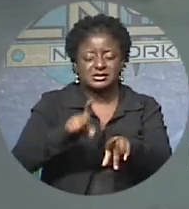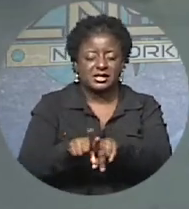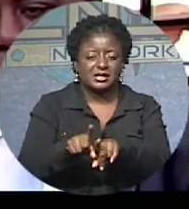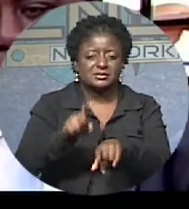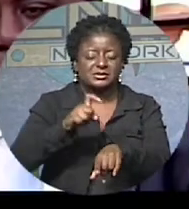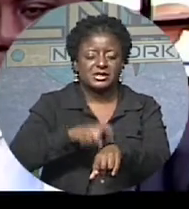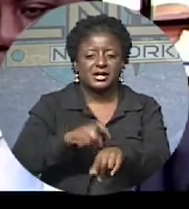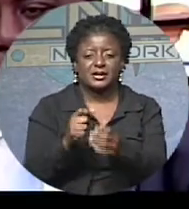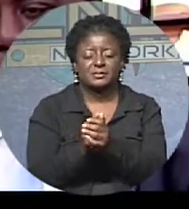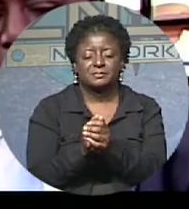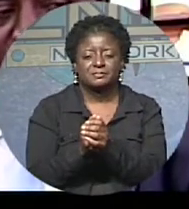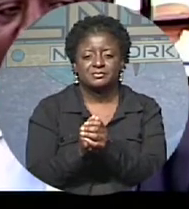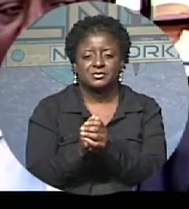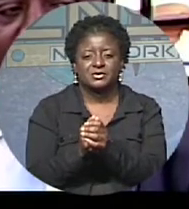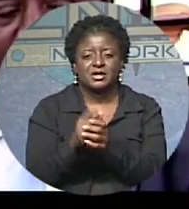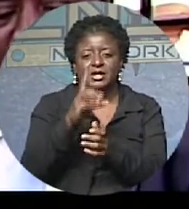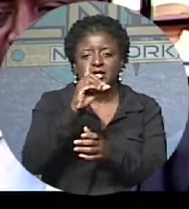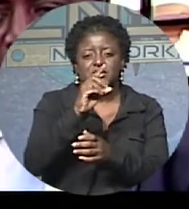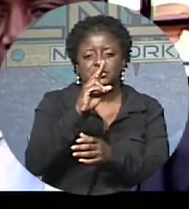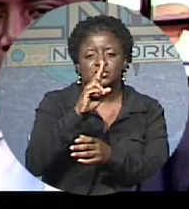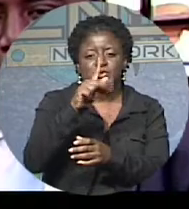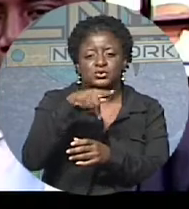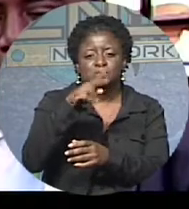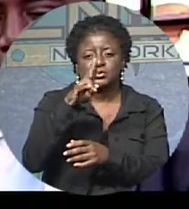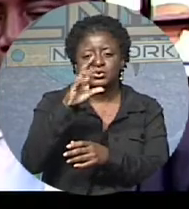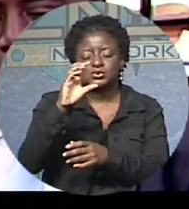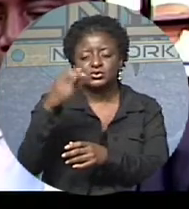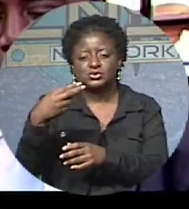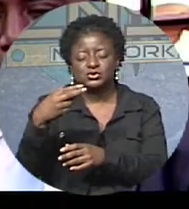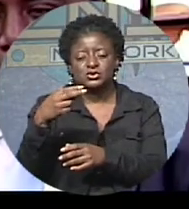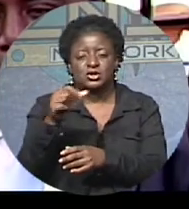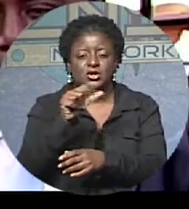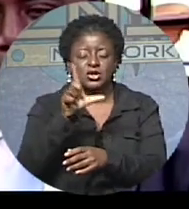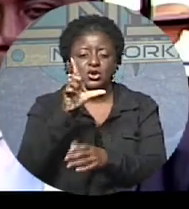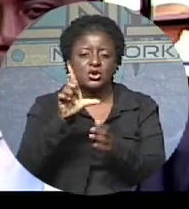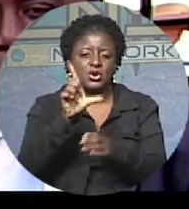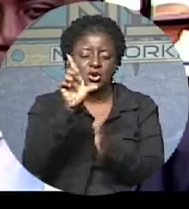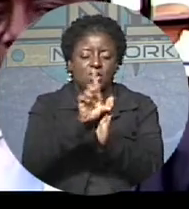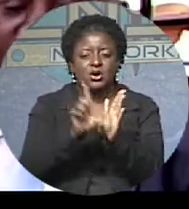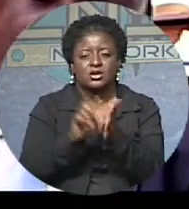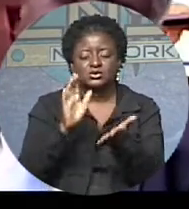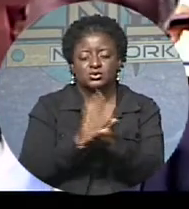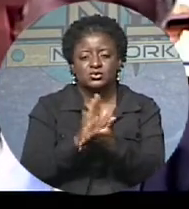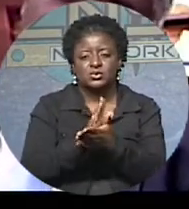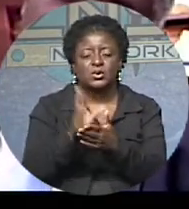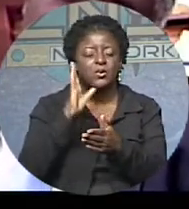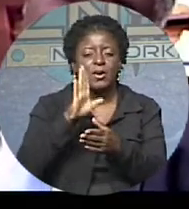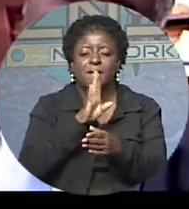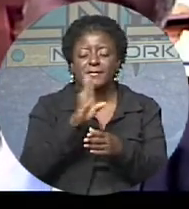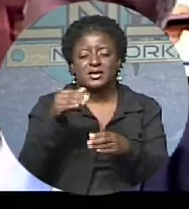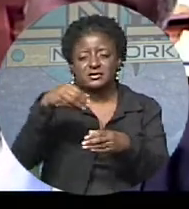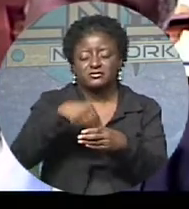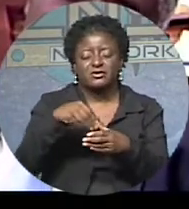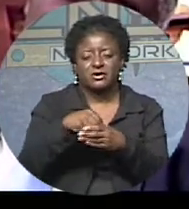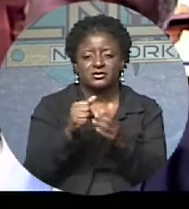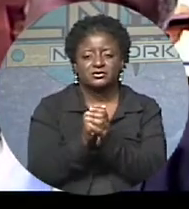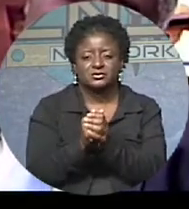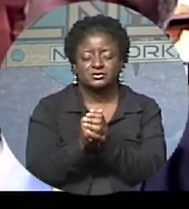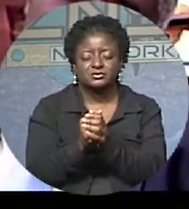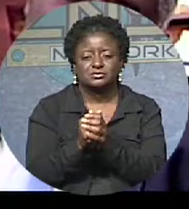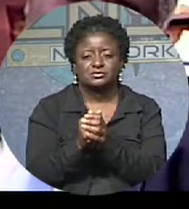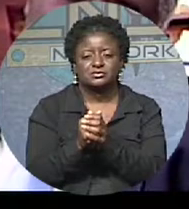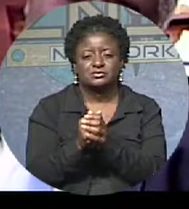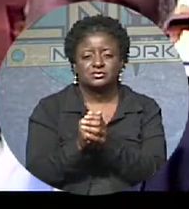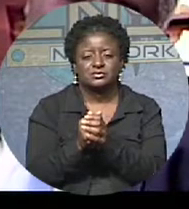the process. Mr. Speaker, we will spare no effort in ensuring that the encumbrances and the obstacles to a speedy